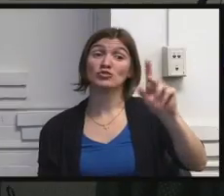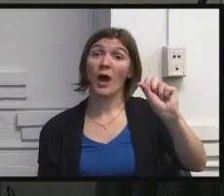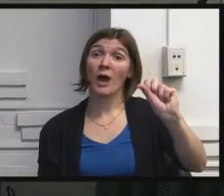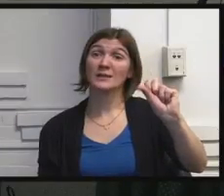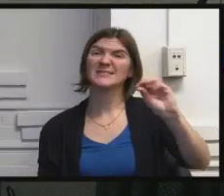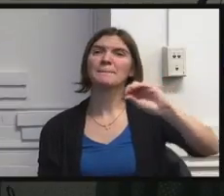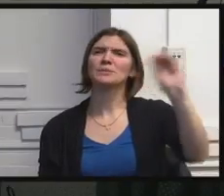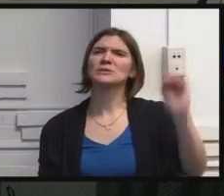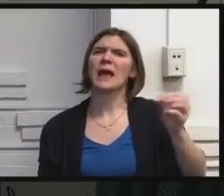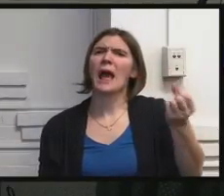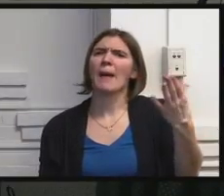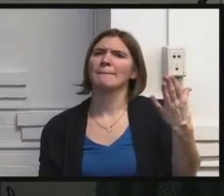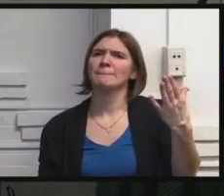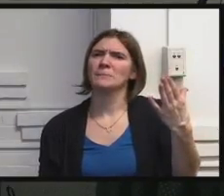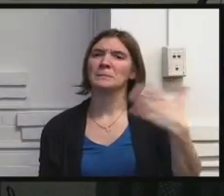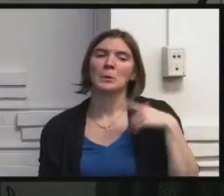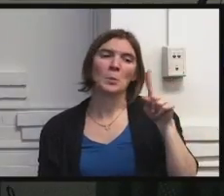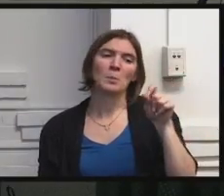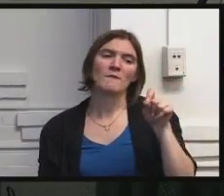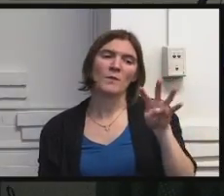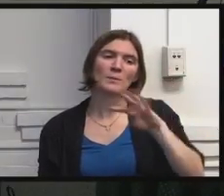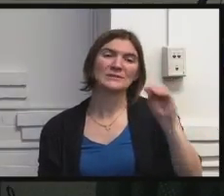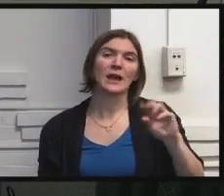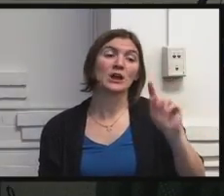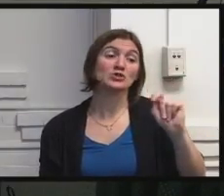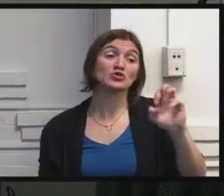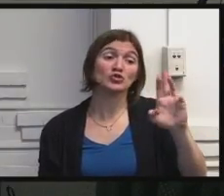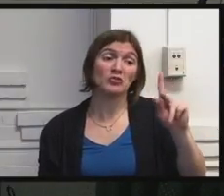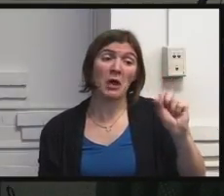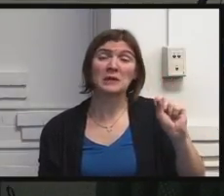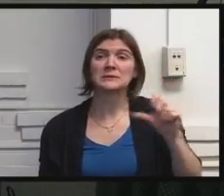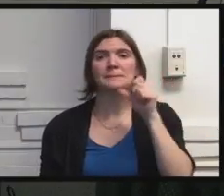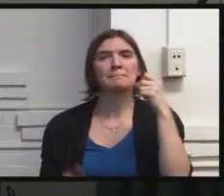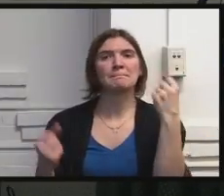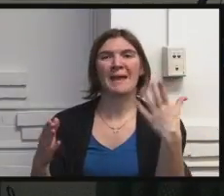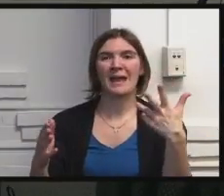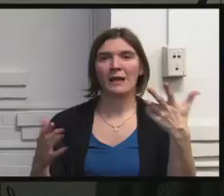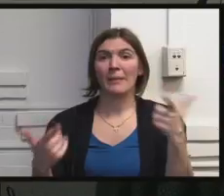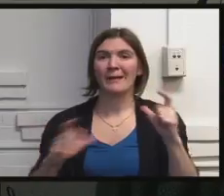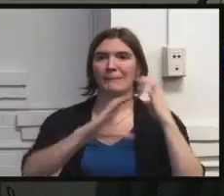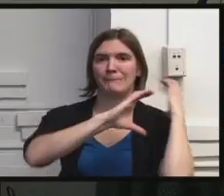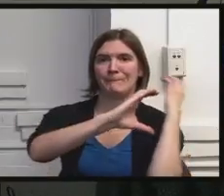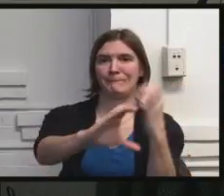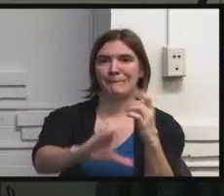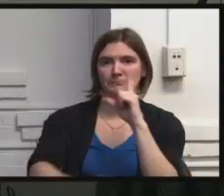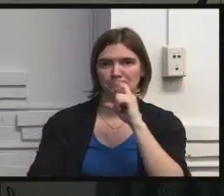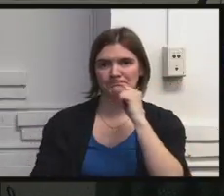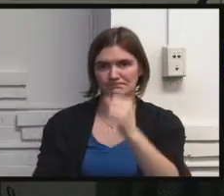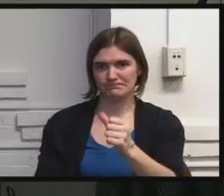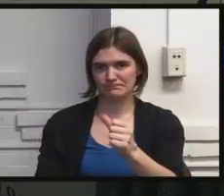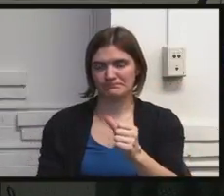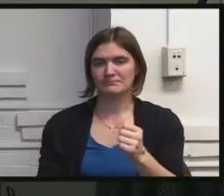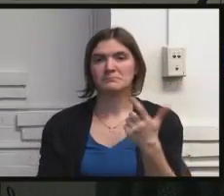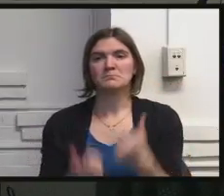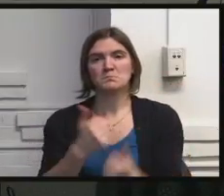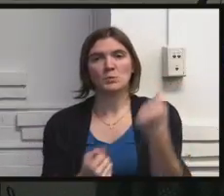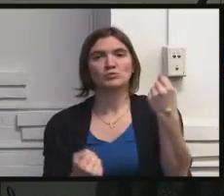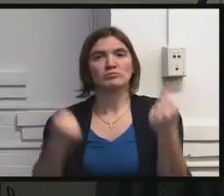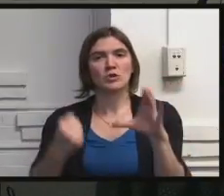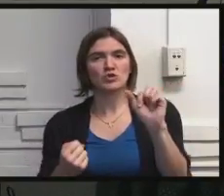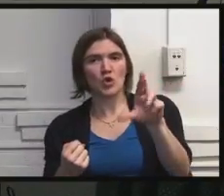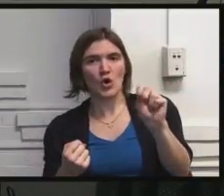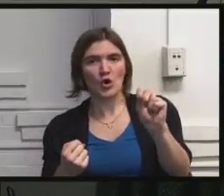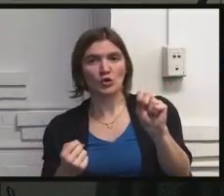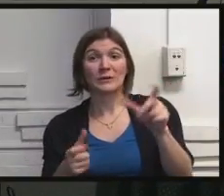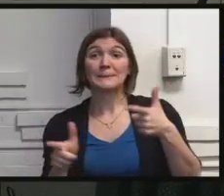that peak time, is 1.4%, so that's pretty low. So you're not getting a lot of freight movement or truck traffic over the bridge. Your